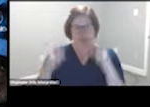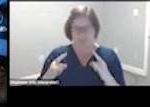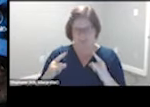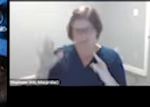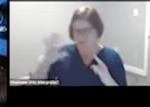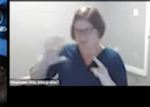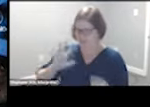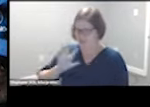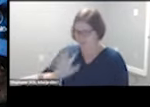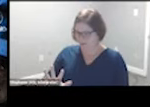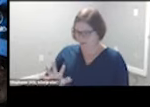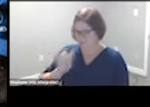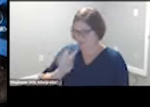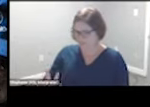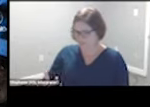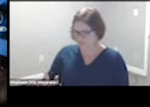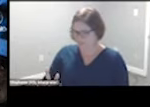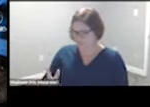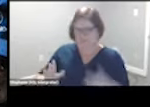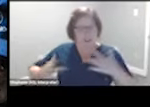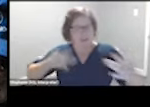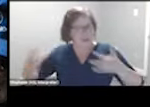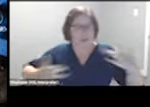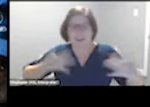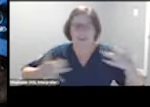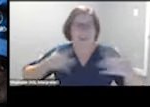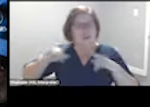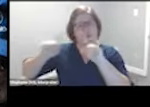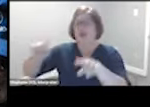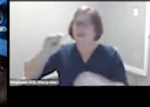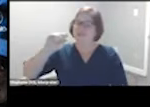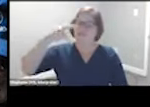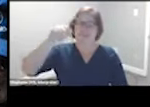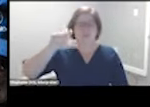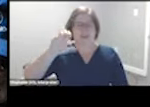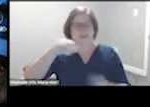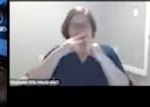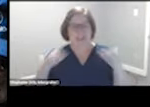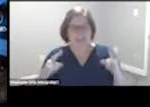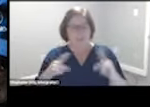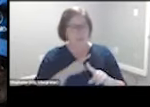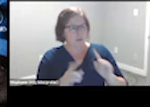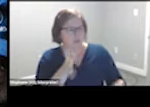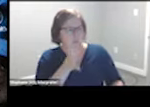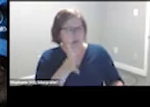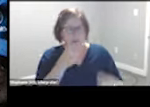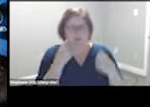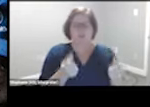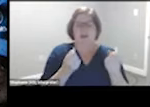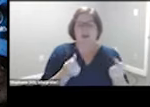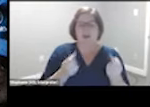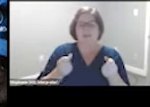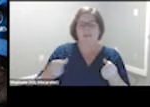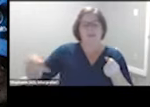or a 7-year-old kid, and then you are so excited to go to the space camp, but your mom driving for you and let you get